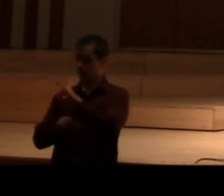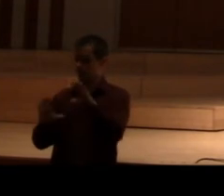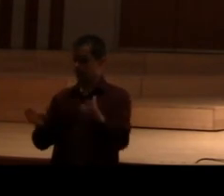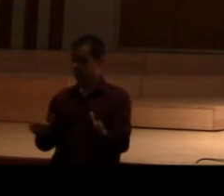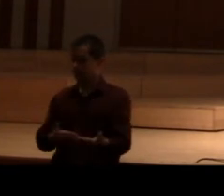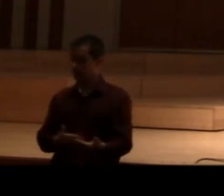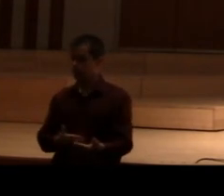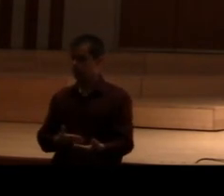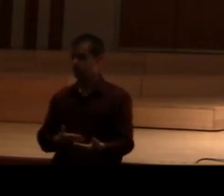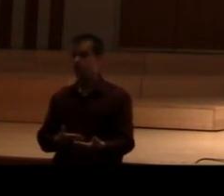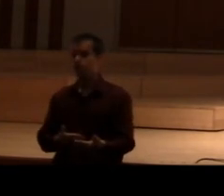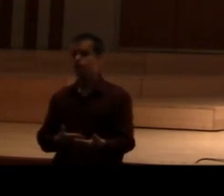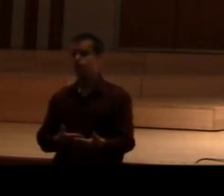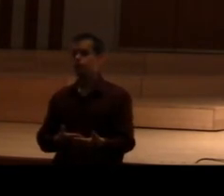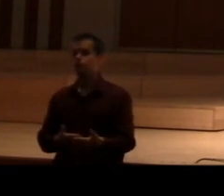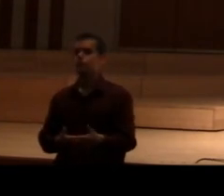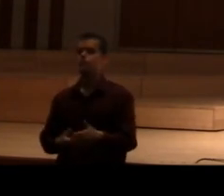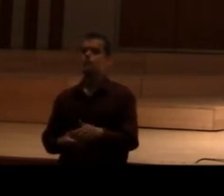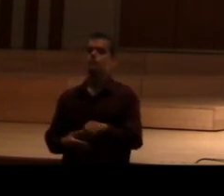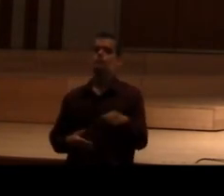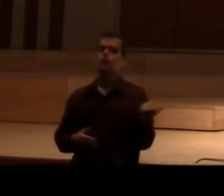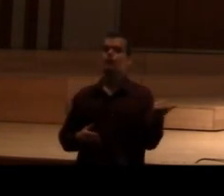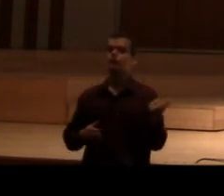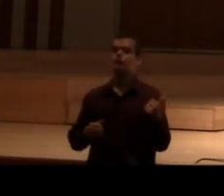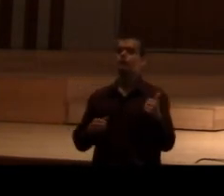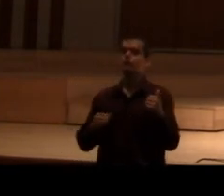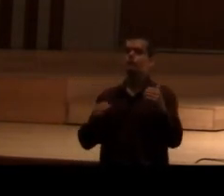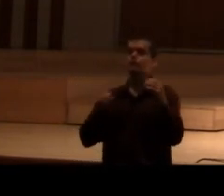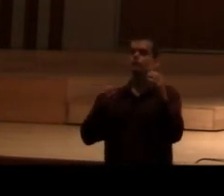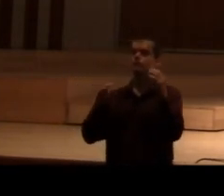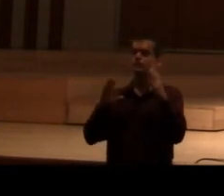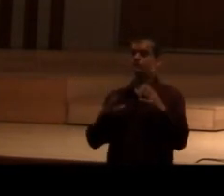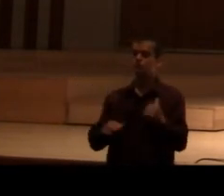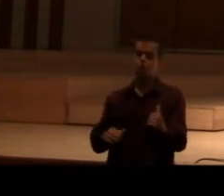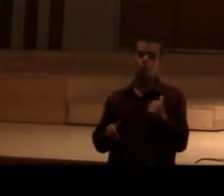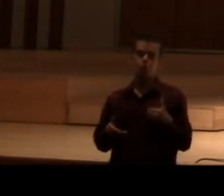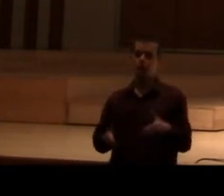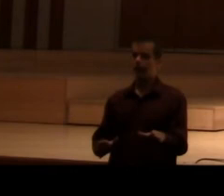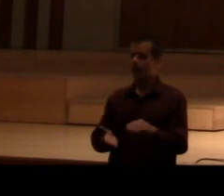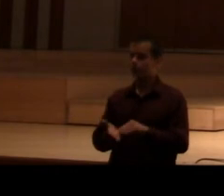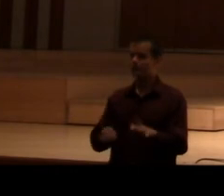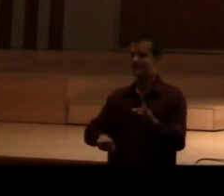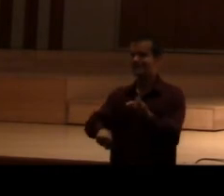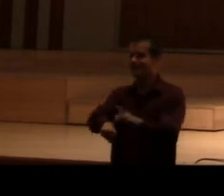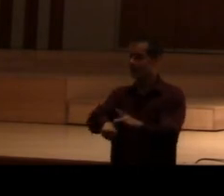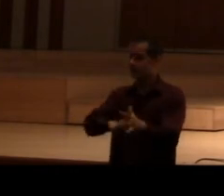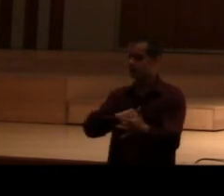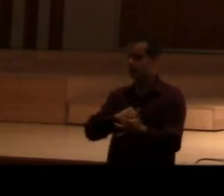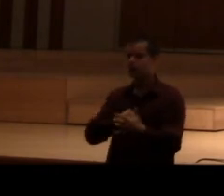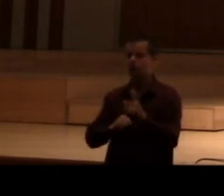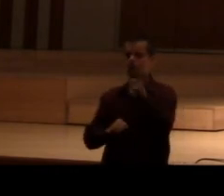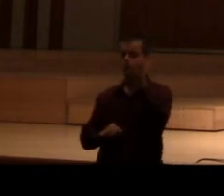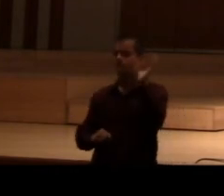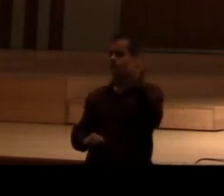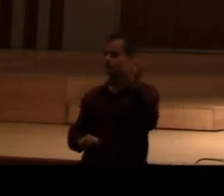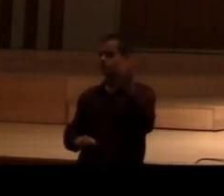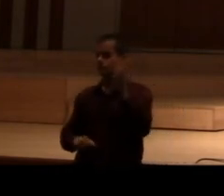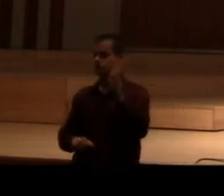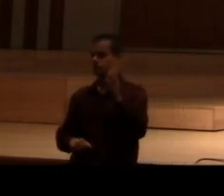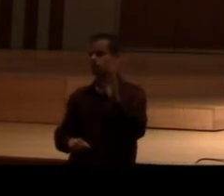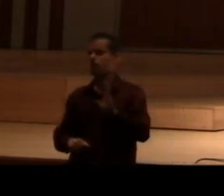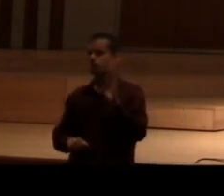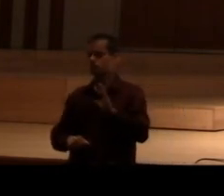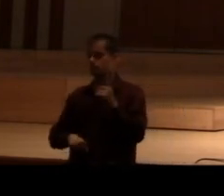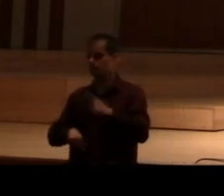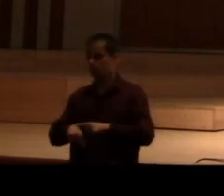And then there are also teachers who won't let students touch technology tools. I was at a conference in Boston one time, and a teacher told